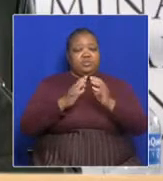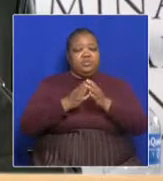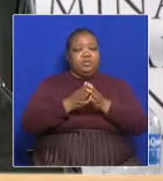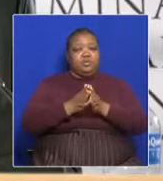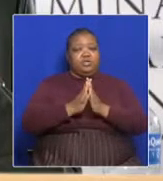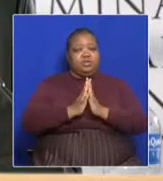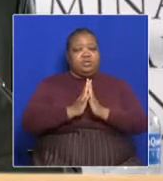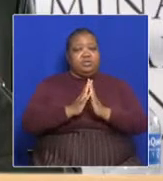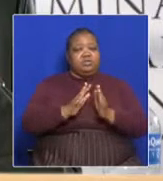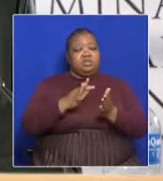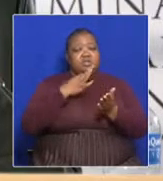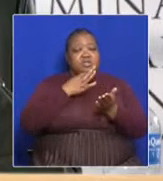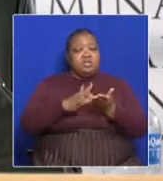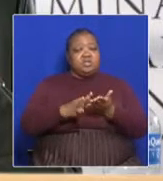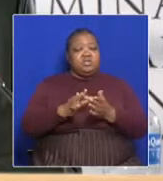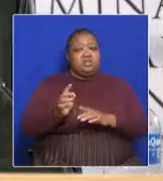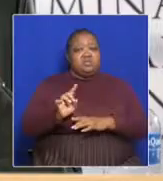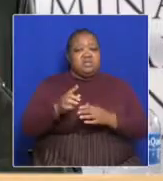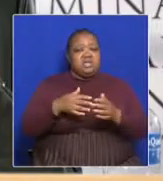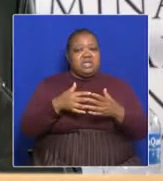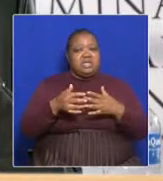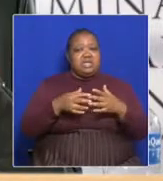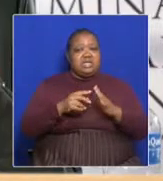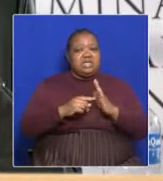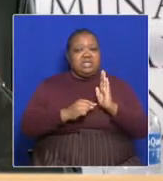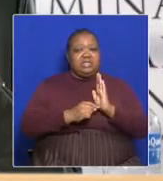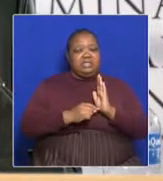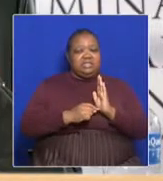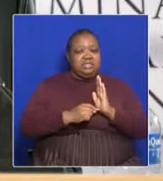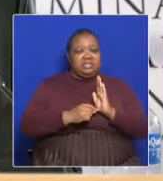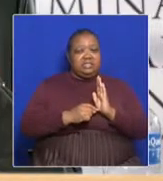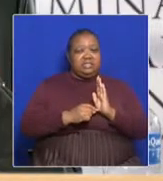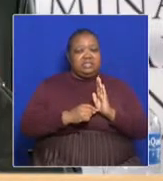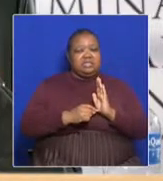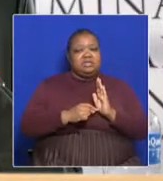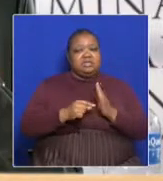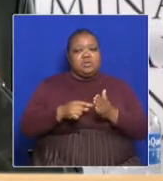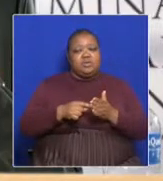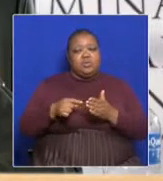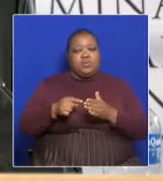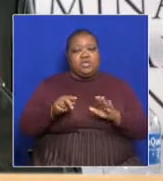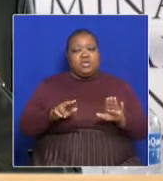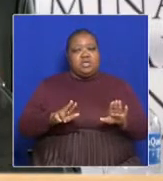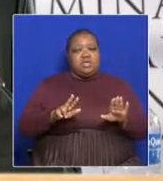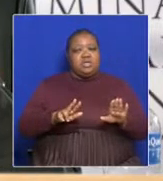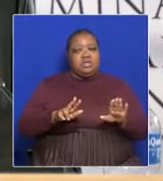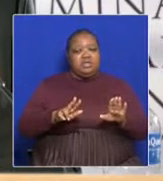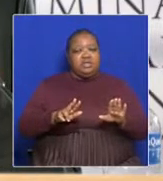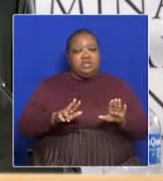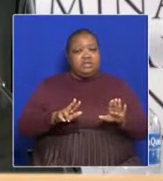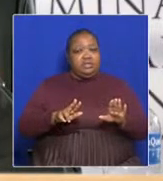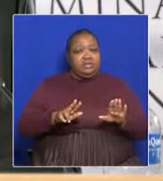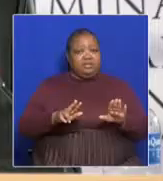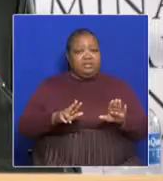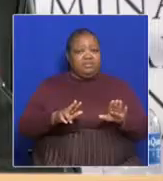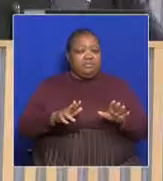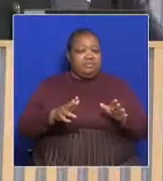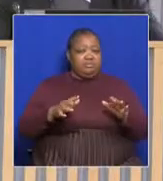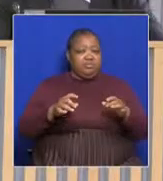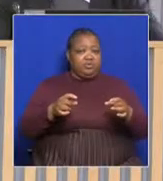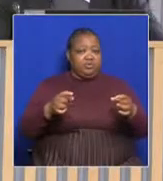is to any date in the week of the 8th. Otherwise, we leave it in the Commission's hands. Thank you,